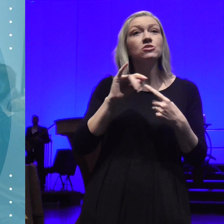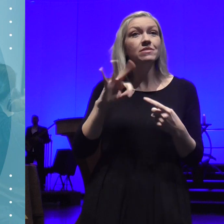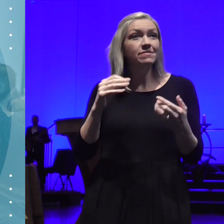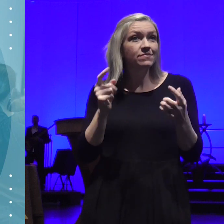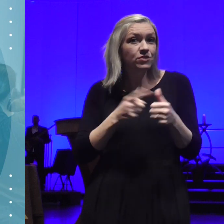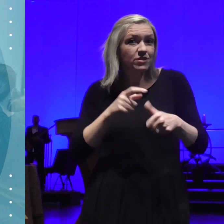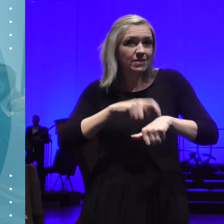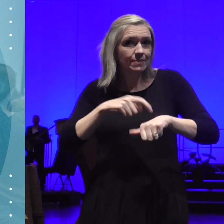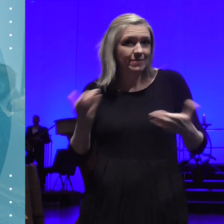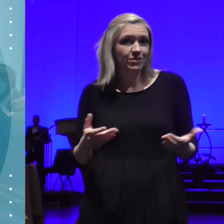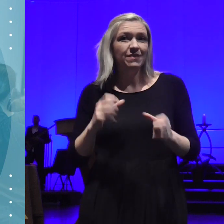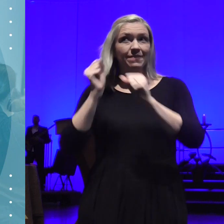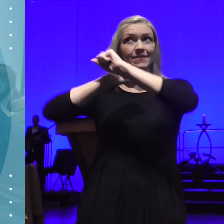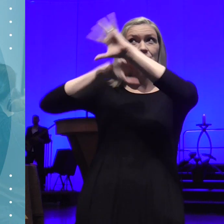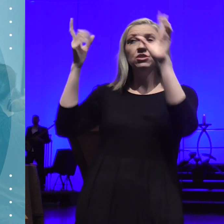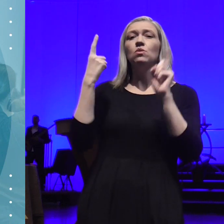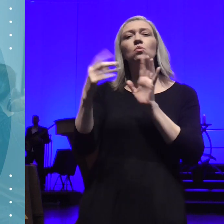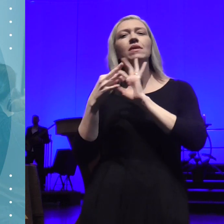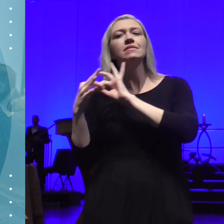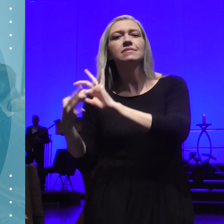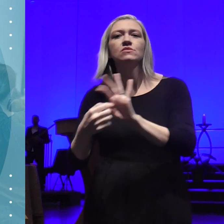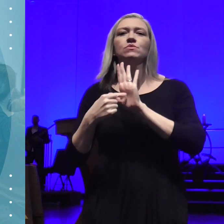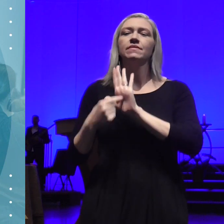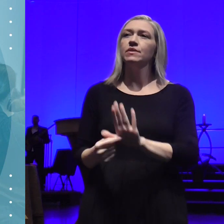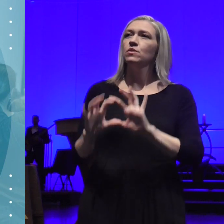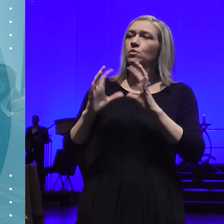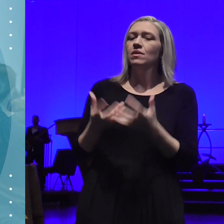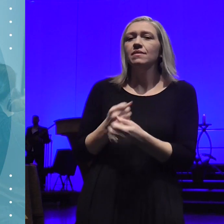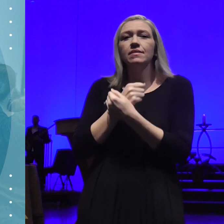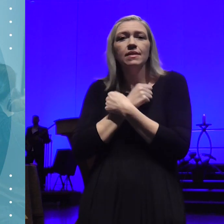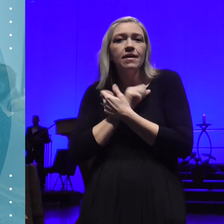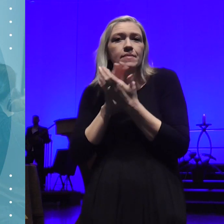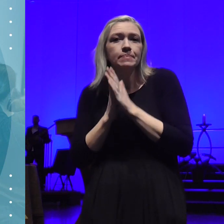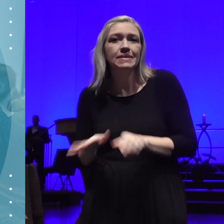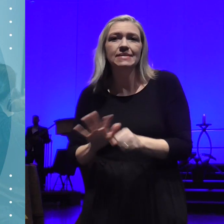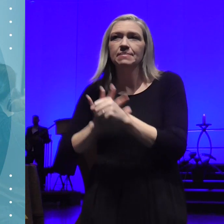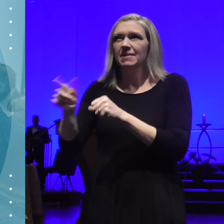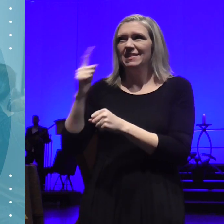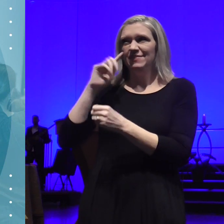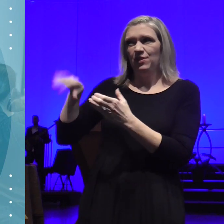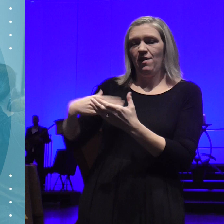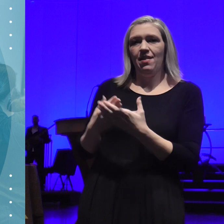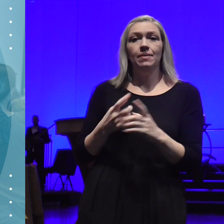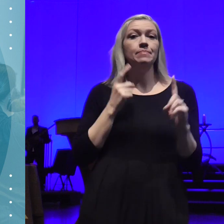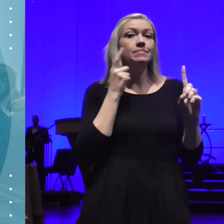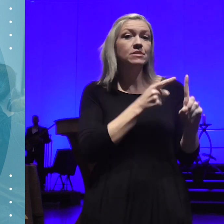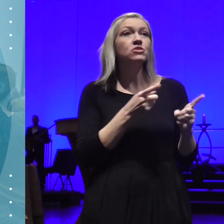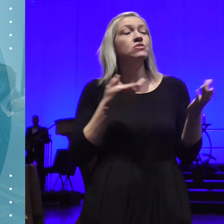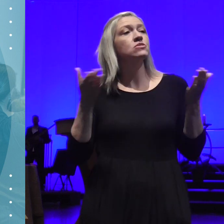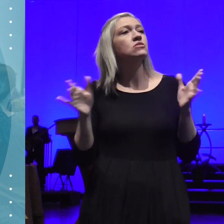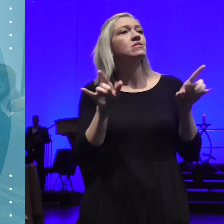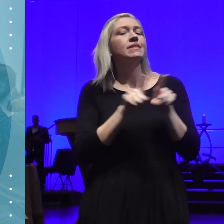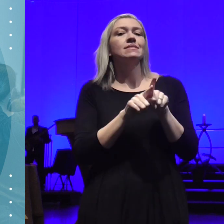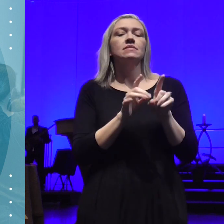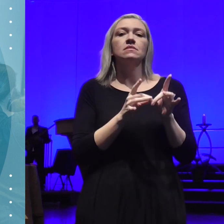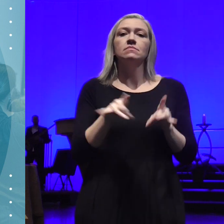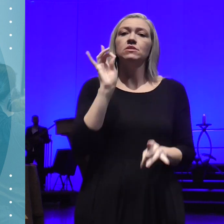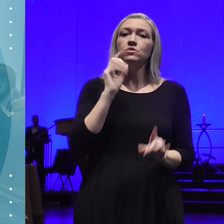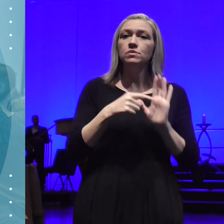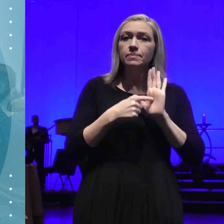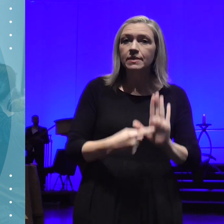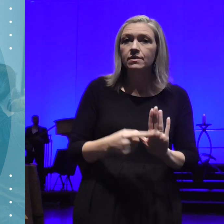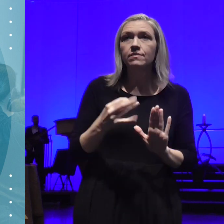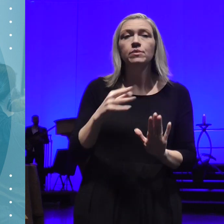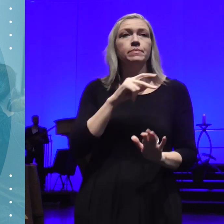Our vision, Oneness Revealed, a world of love, peace, and abundance for all. And our mission, to serve as a spiritual beacon for